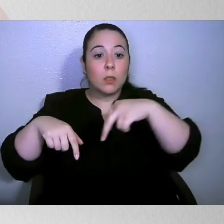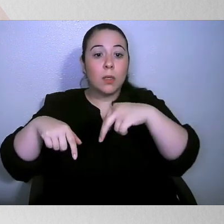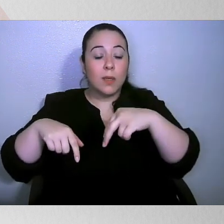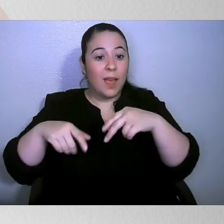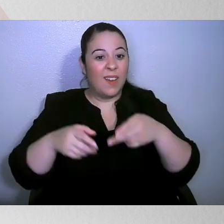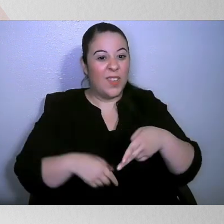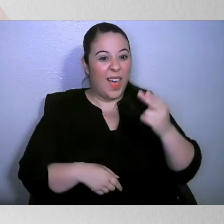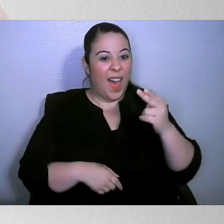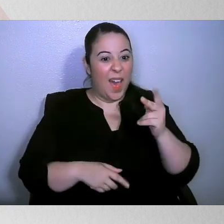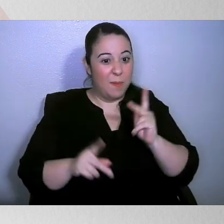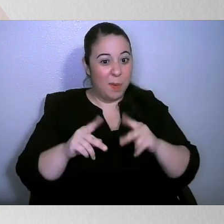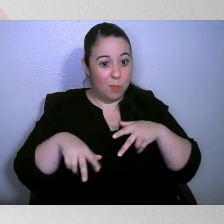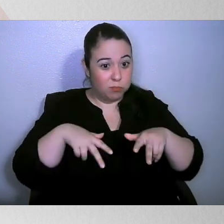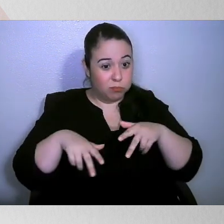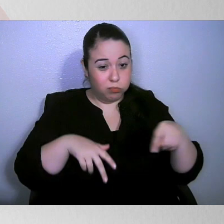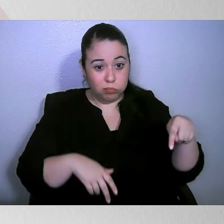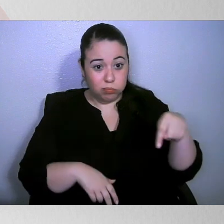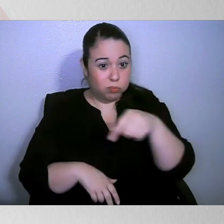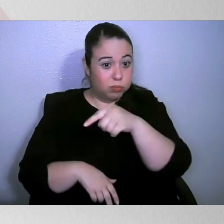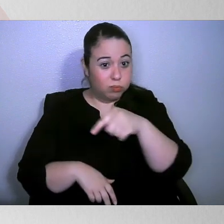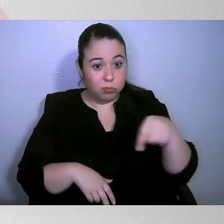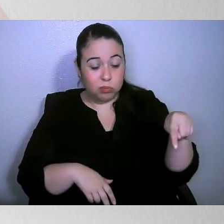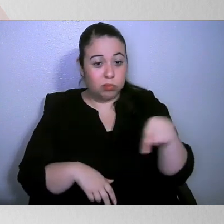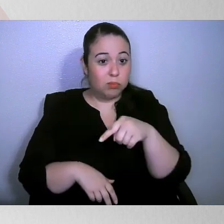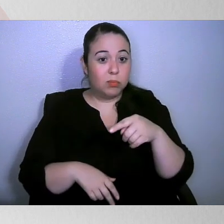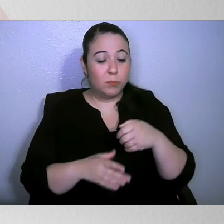pedestrian activity near community assets.